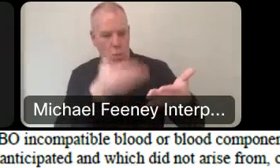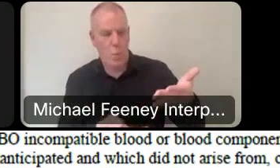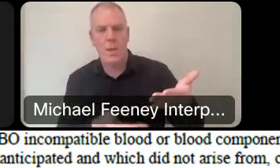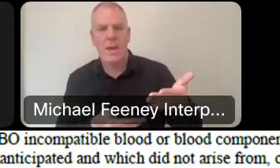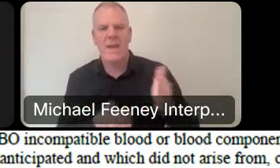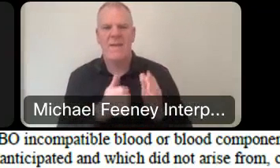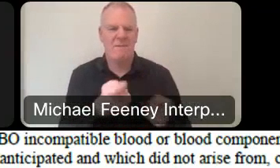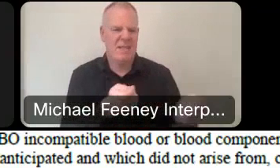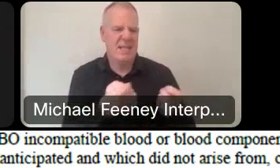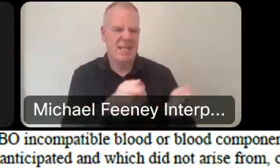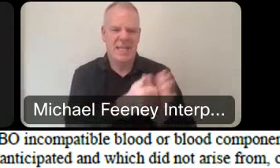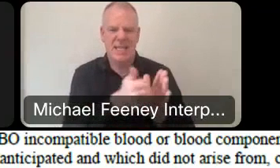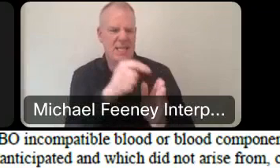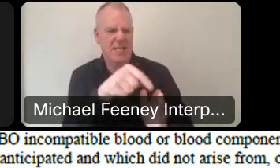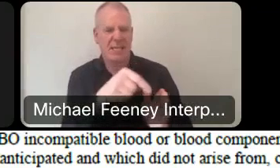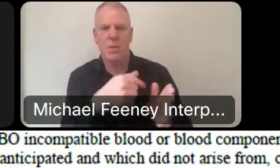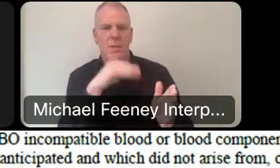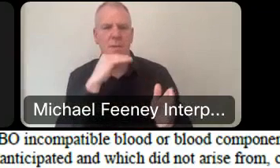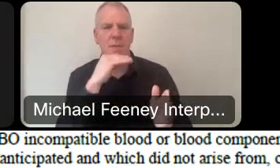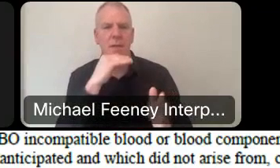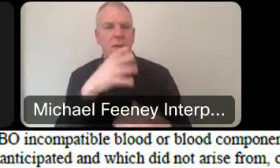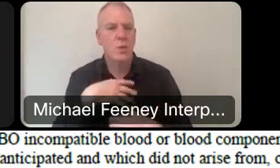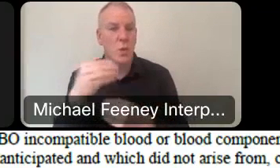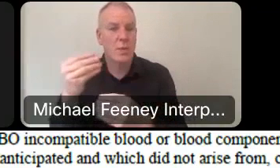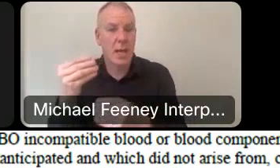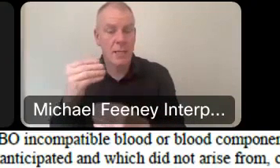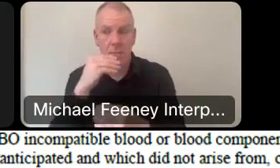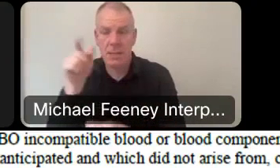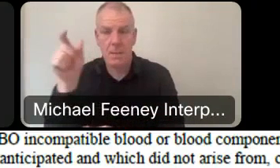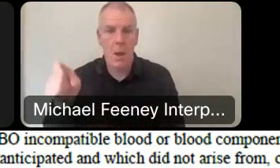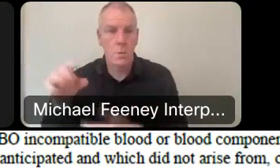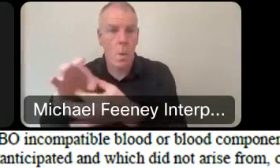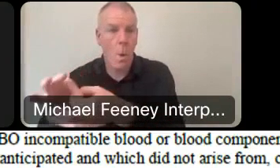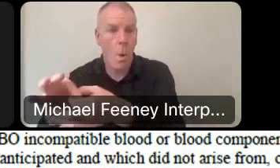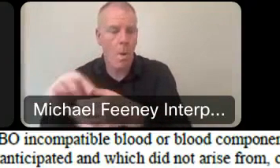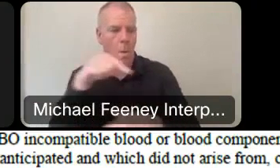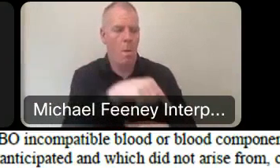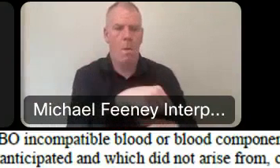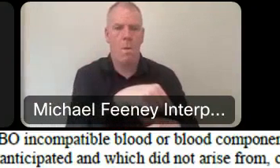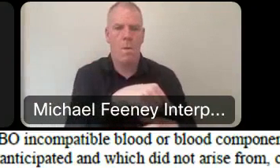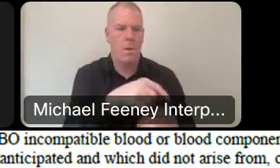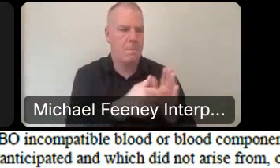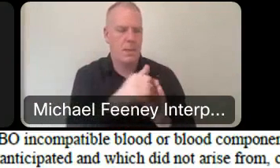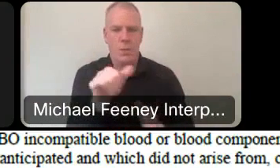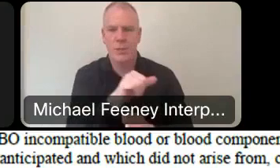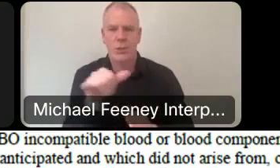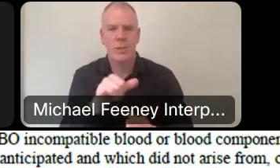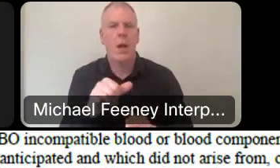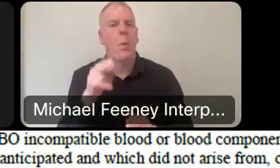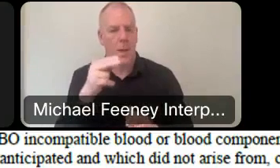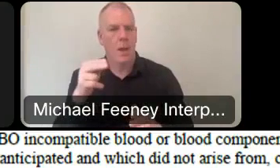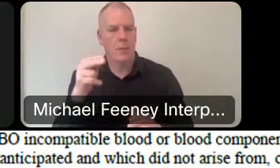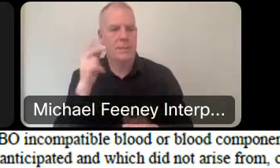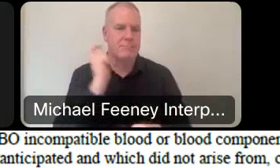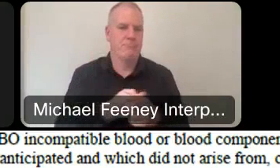facility. So where there was a suicide, does that involve the patient's home, and so forth? That will be more narrow,